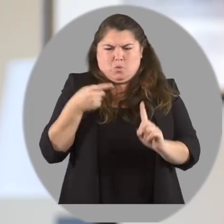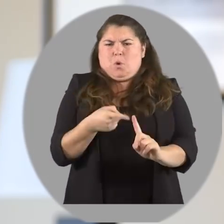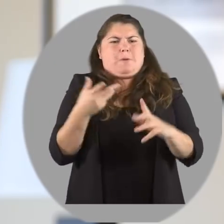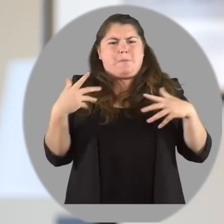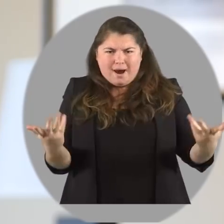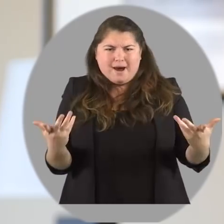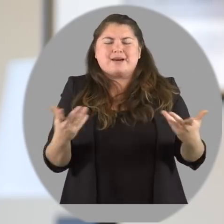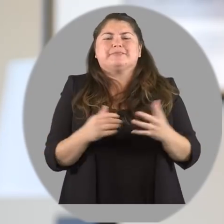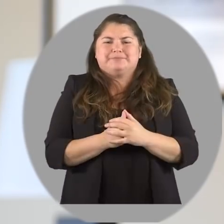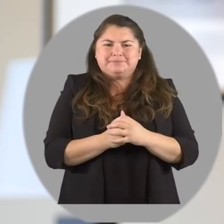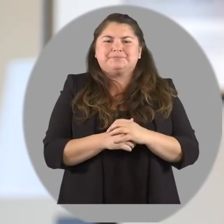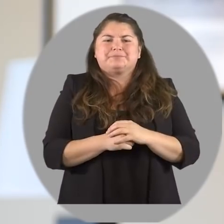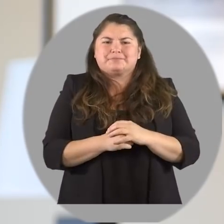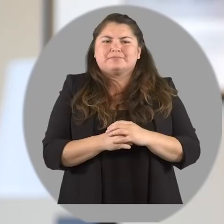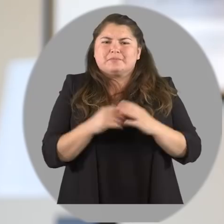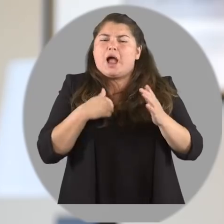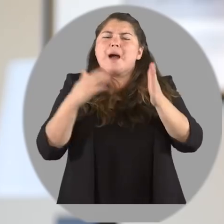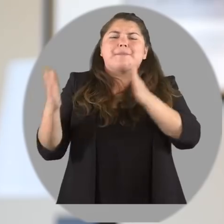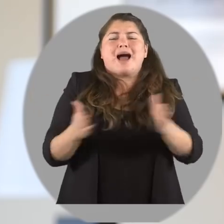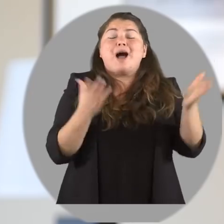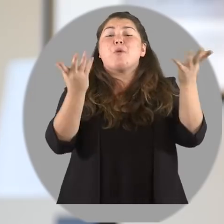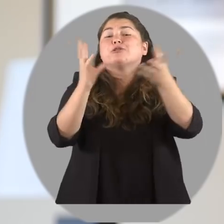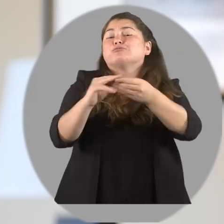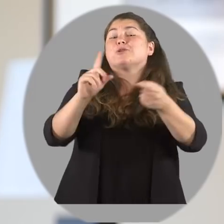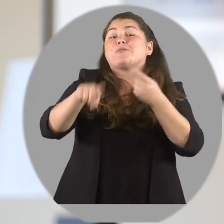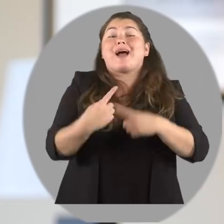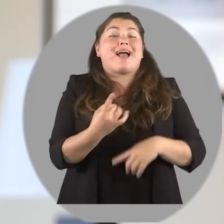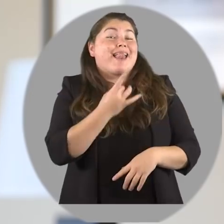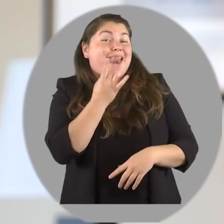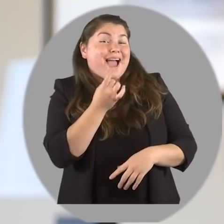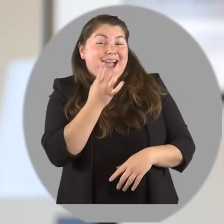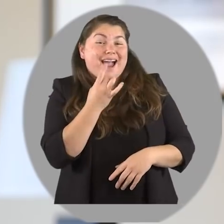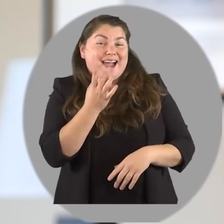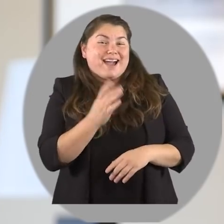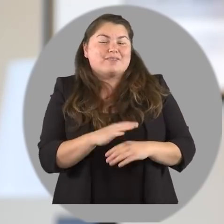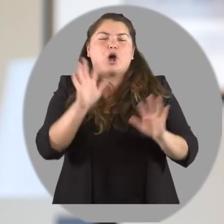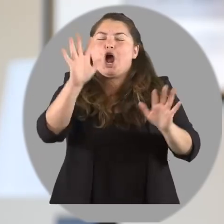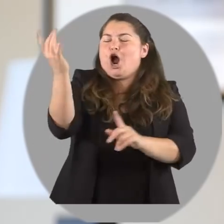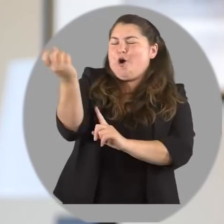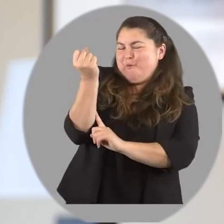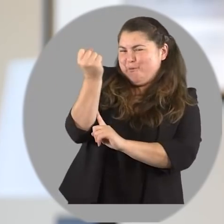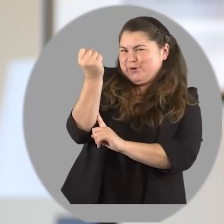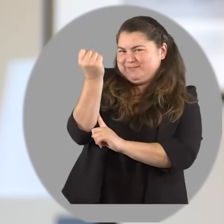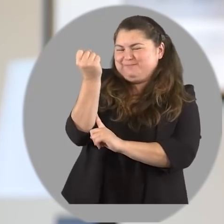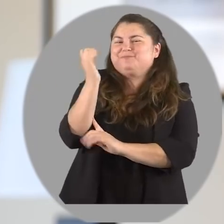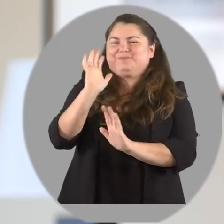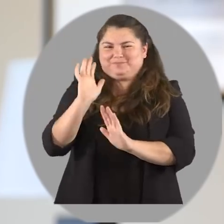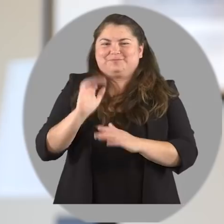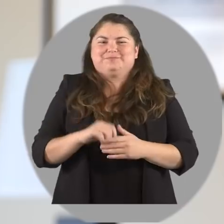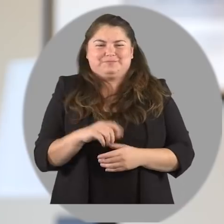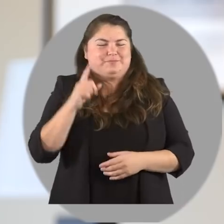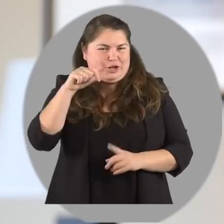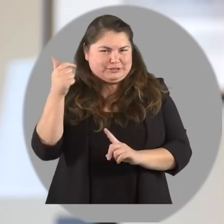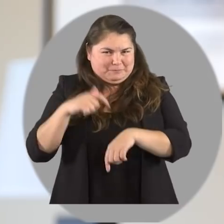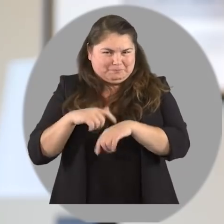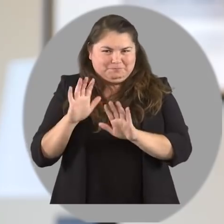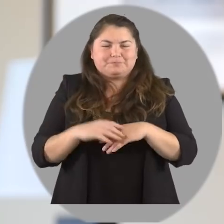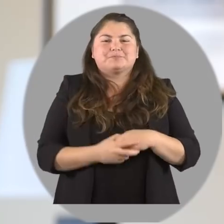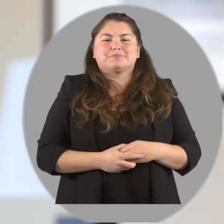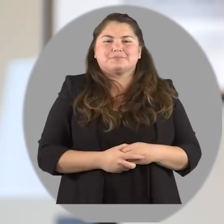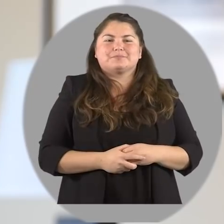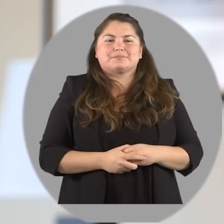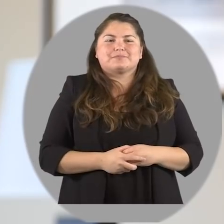history. I think, I was going to tell you a story about light, which now I don't think I will. I'll save that